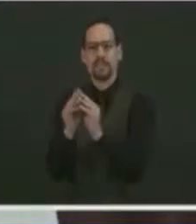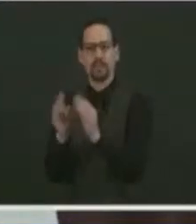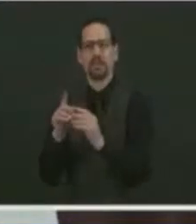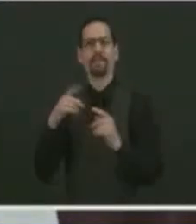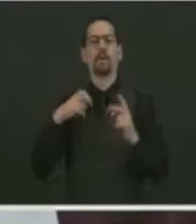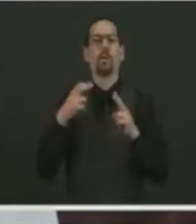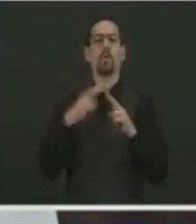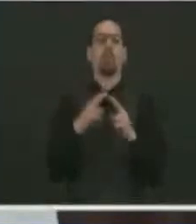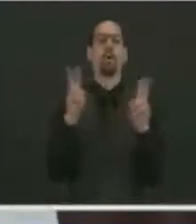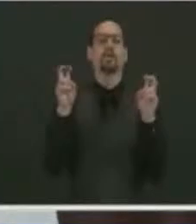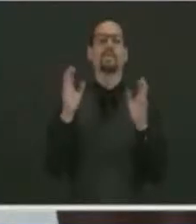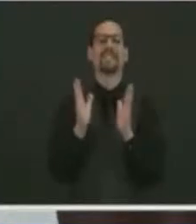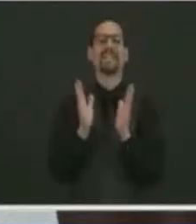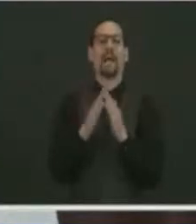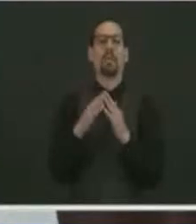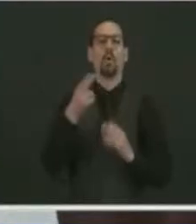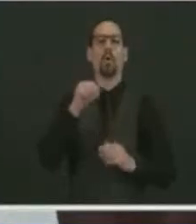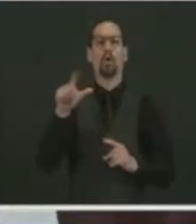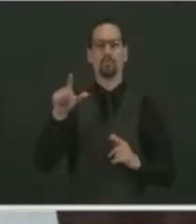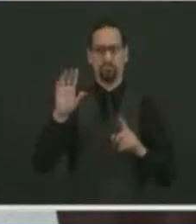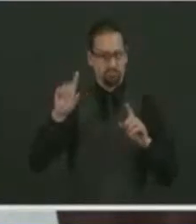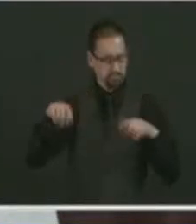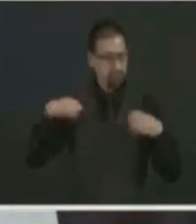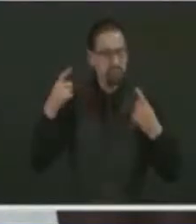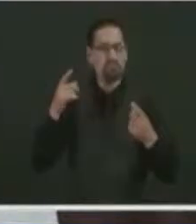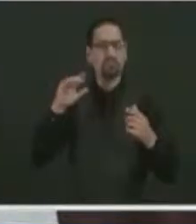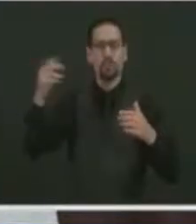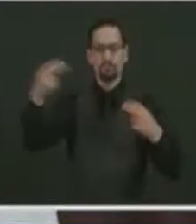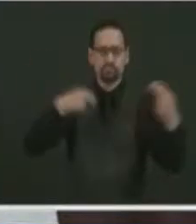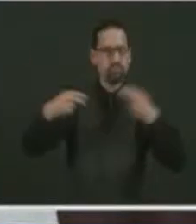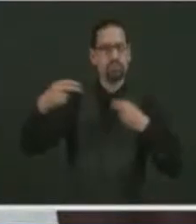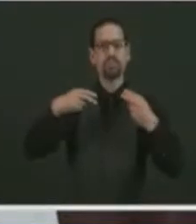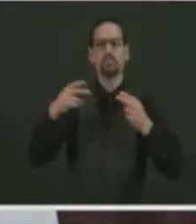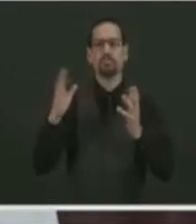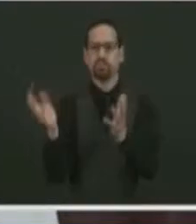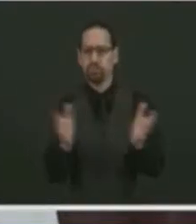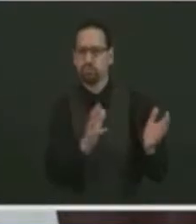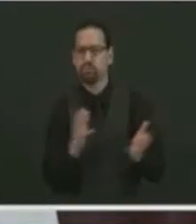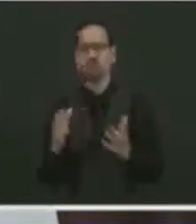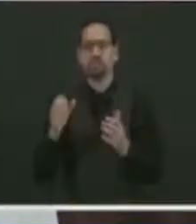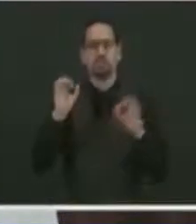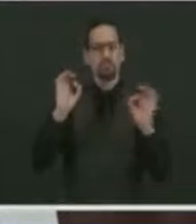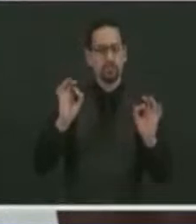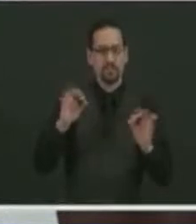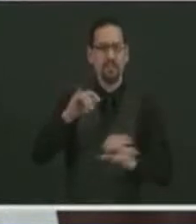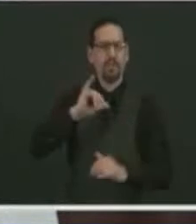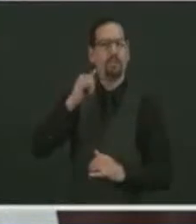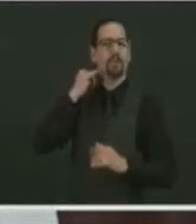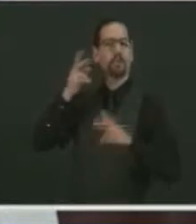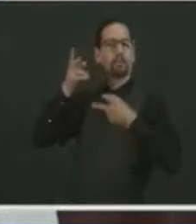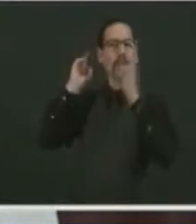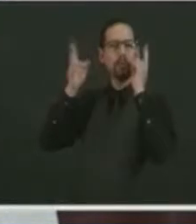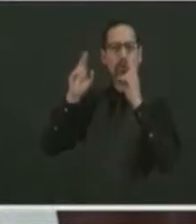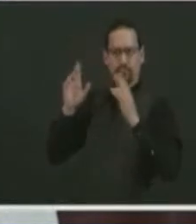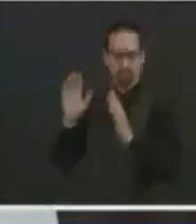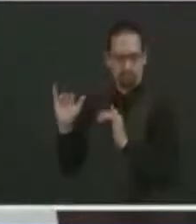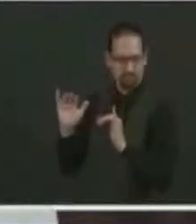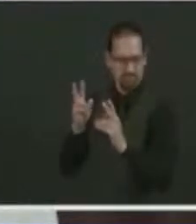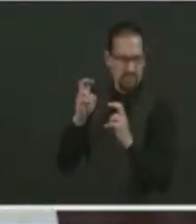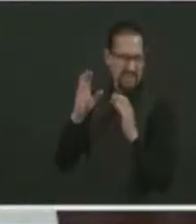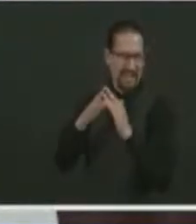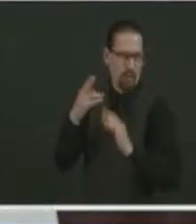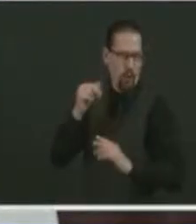on the, when we did town halls with barbers and salons, we had thousands of comments and